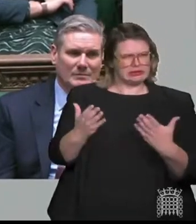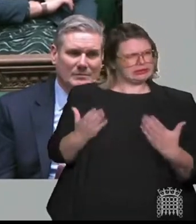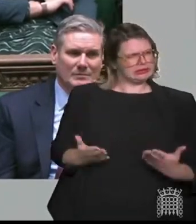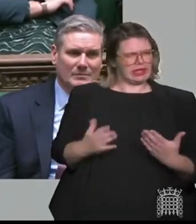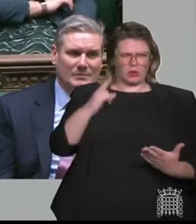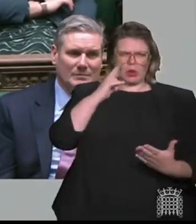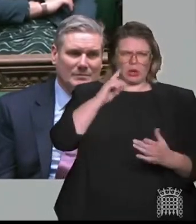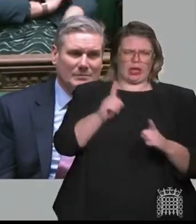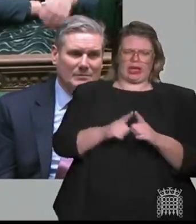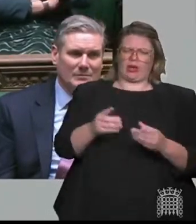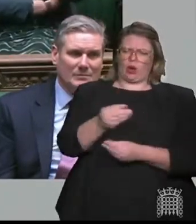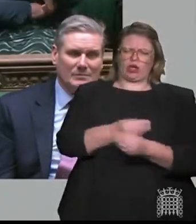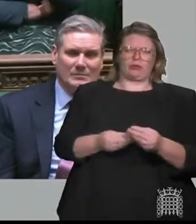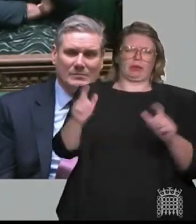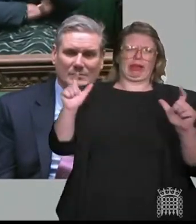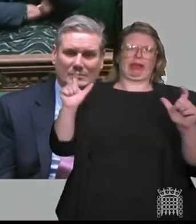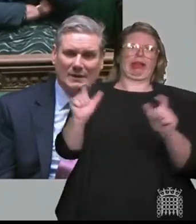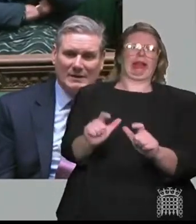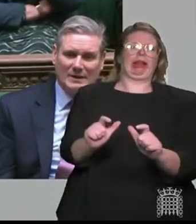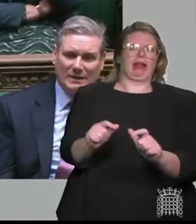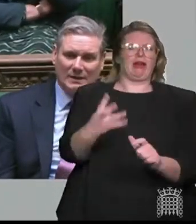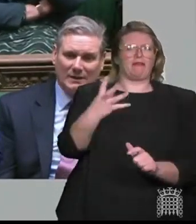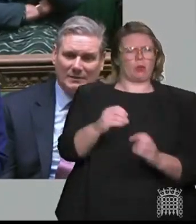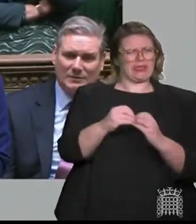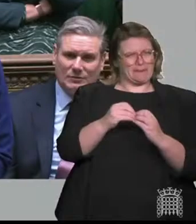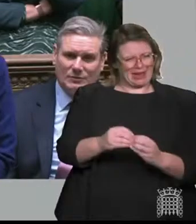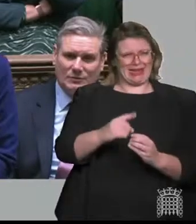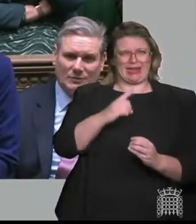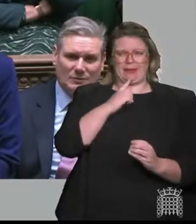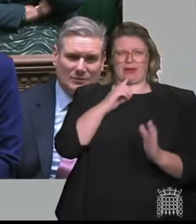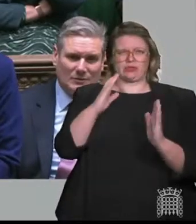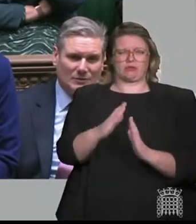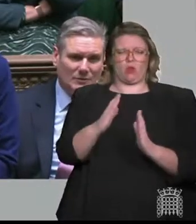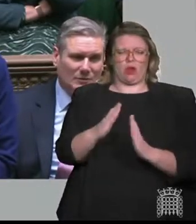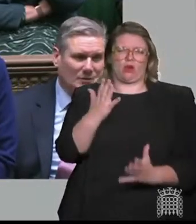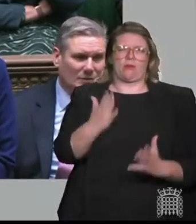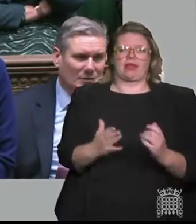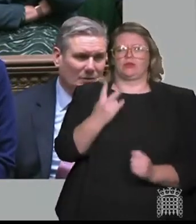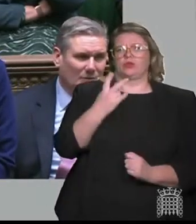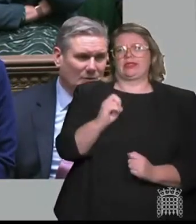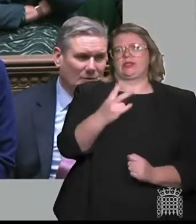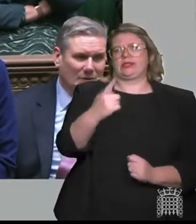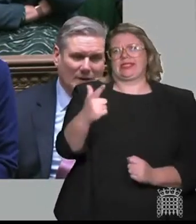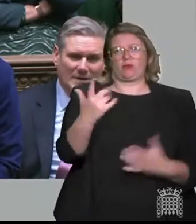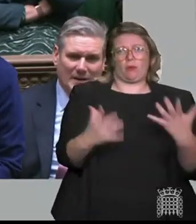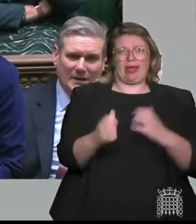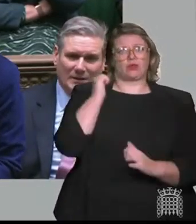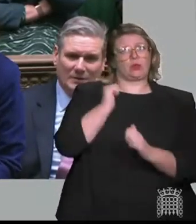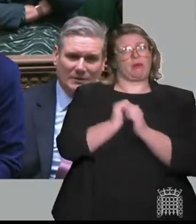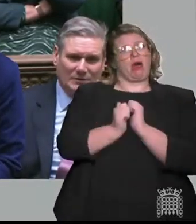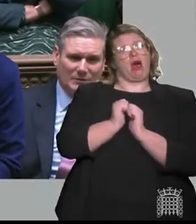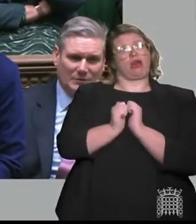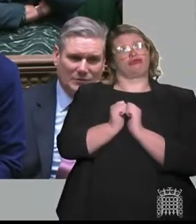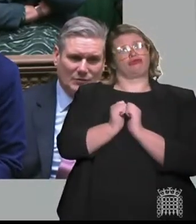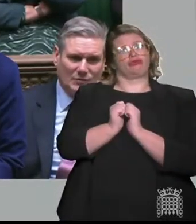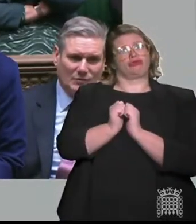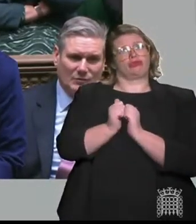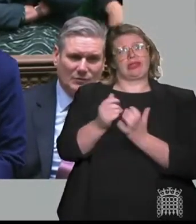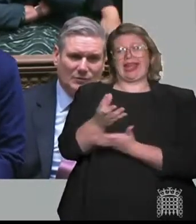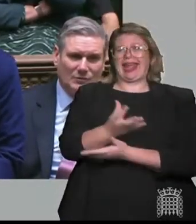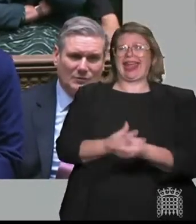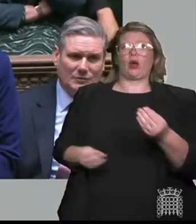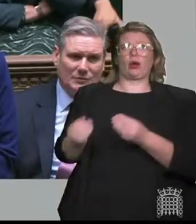billion smaller by 2027 than the Chancellor said back in March. Growth revised